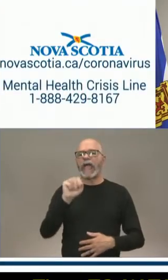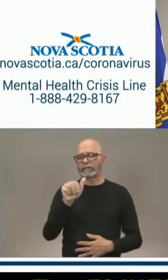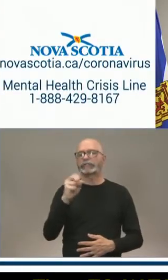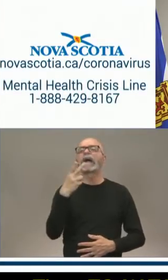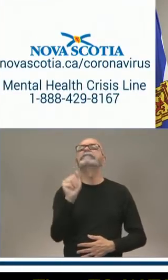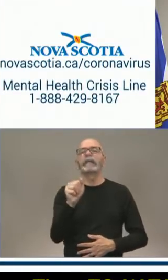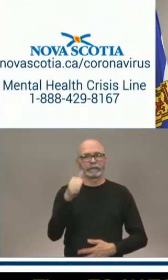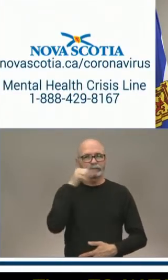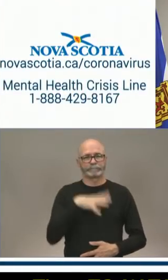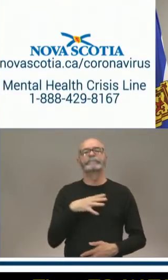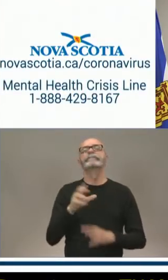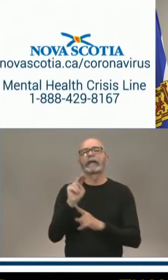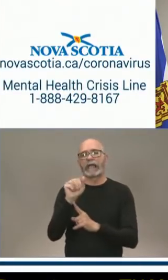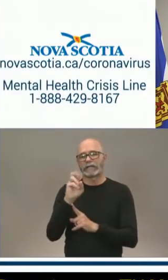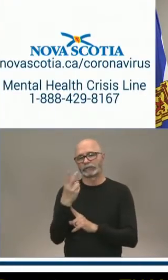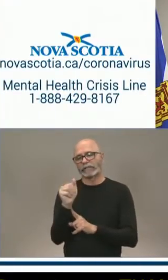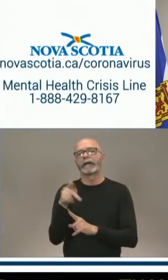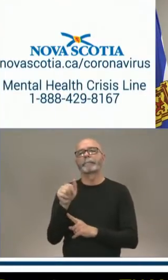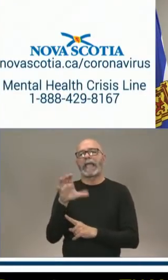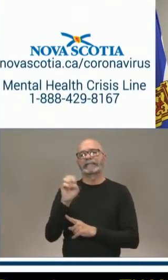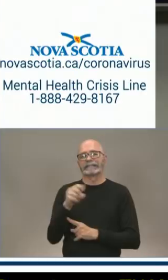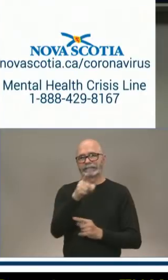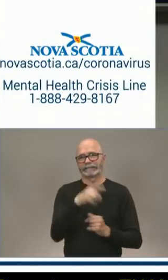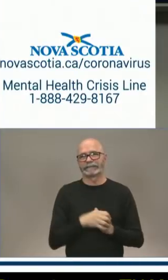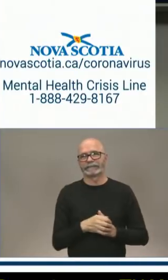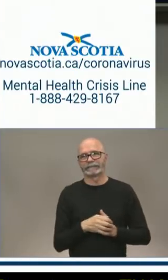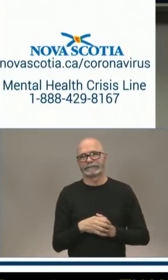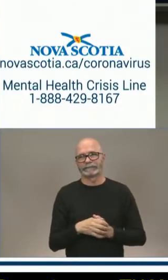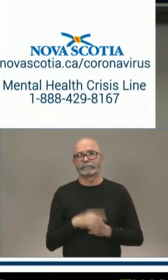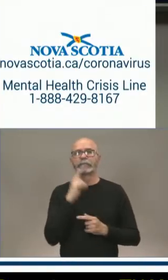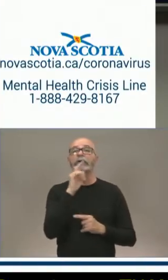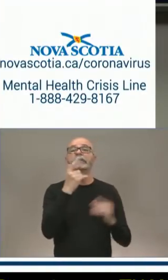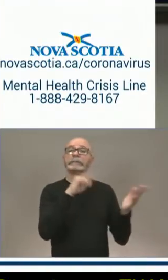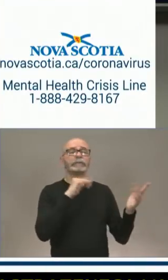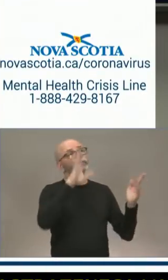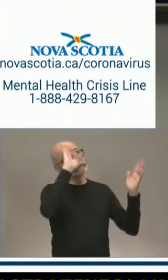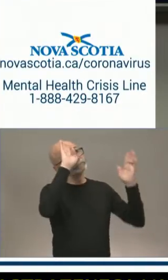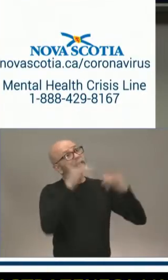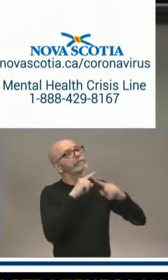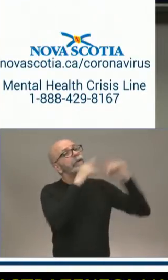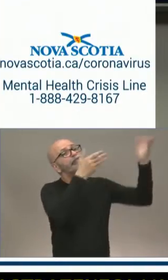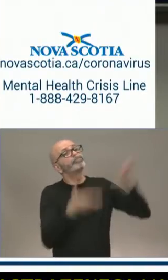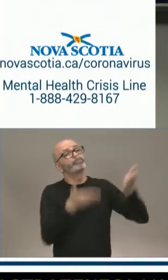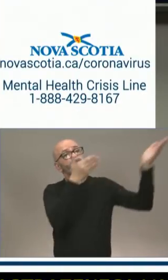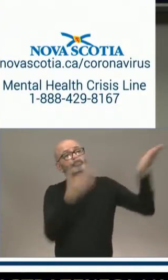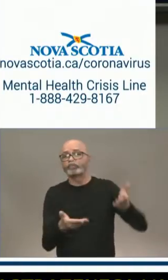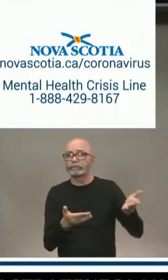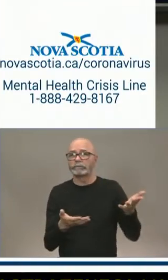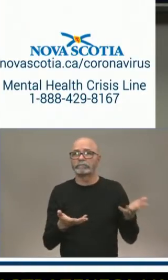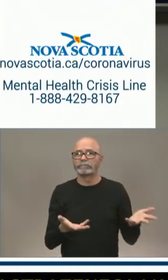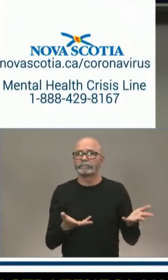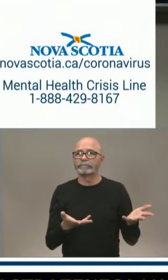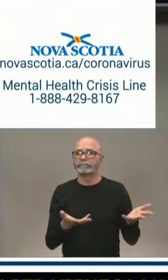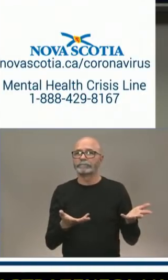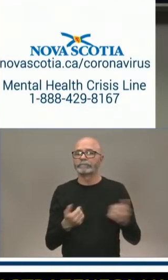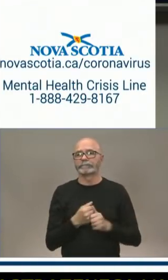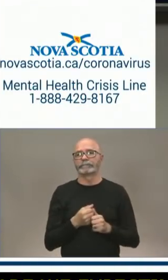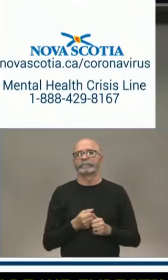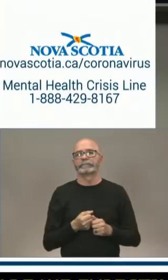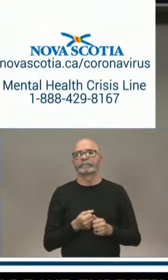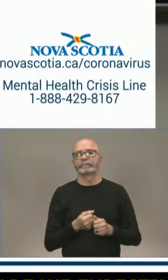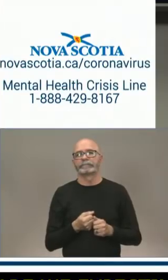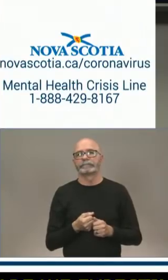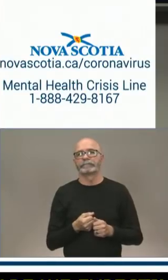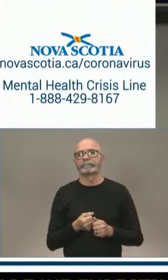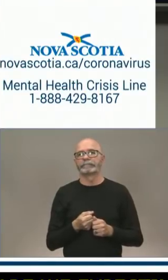we expecting to receive it? We were expecting to get that. I don't actually have the answer that where we have it in or not, but I